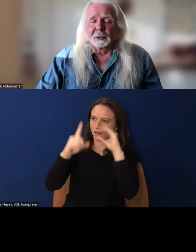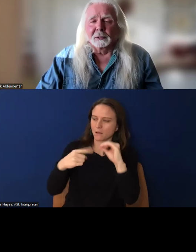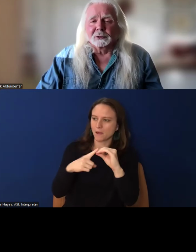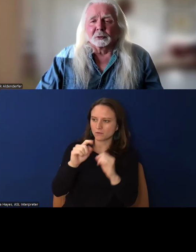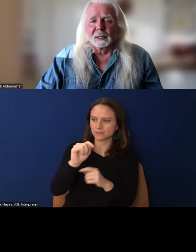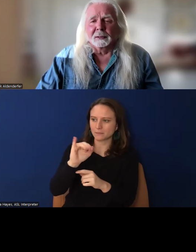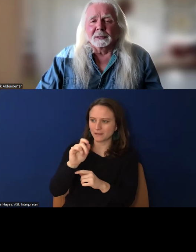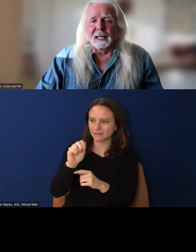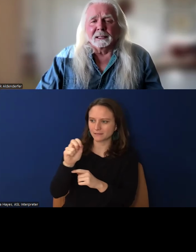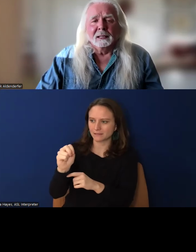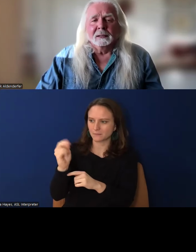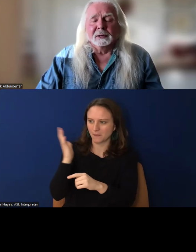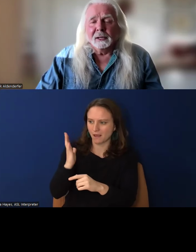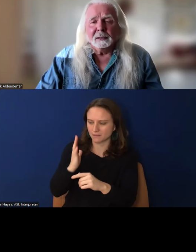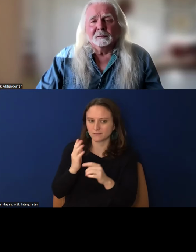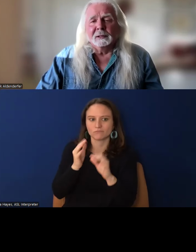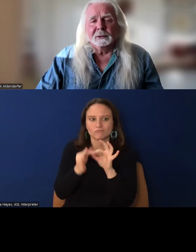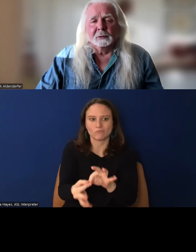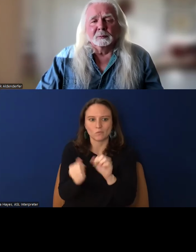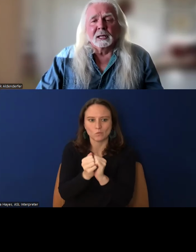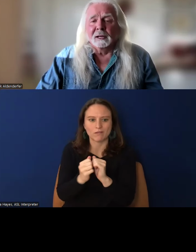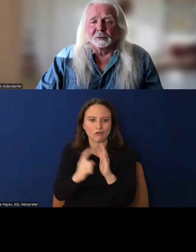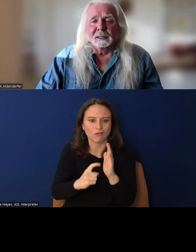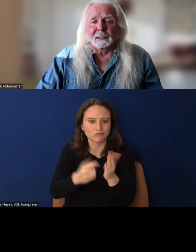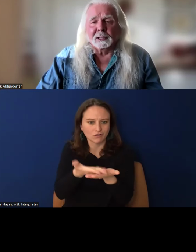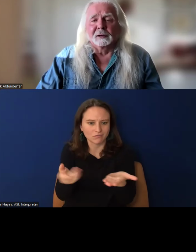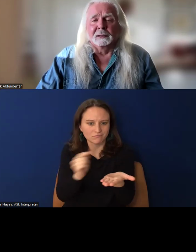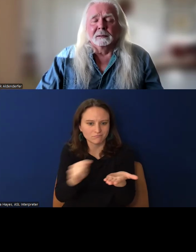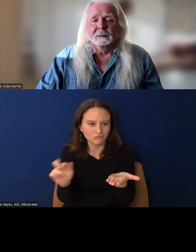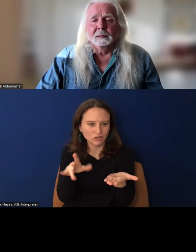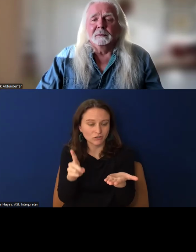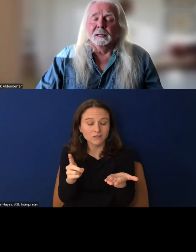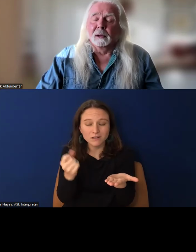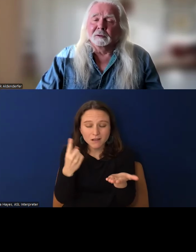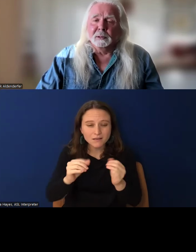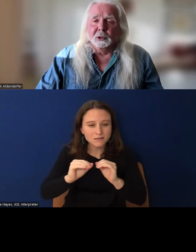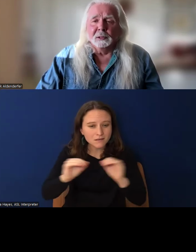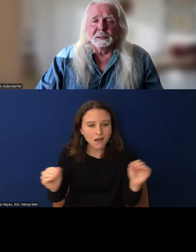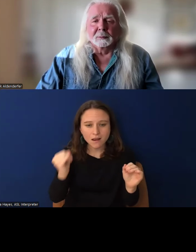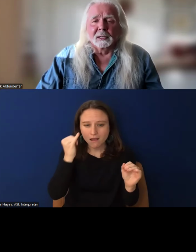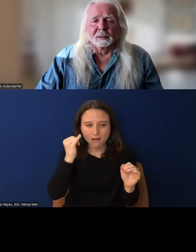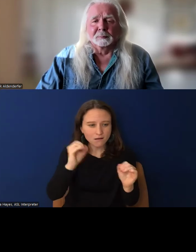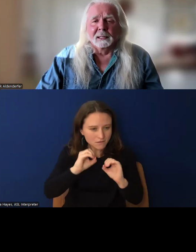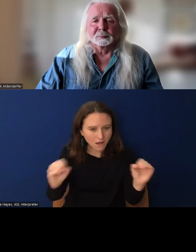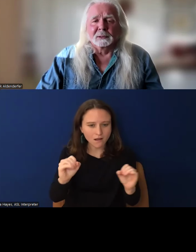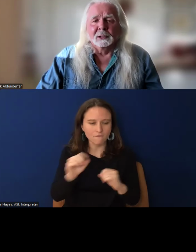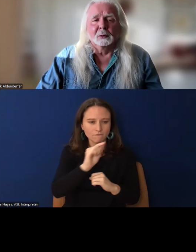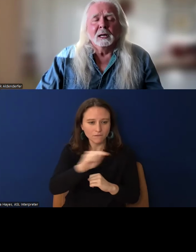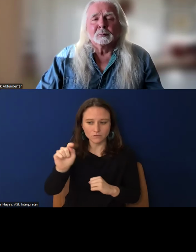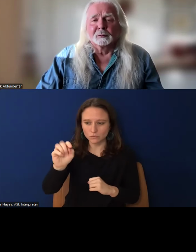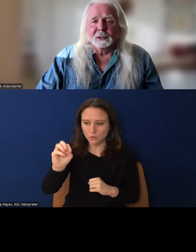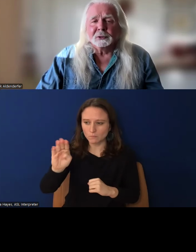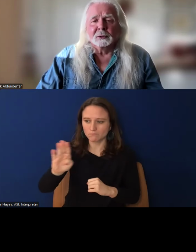of the archaeological record is that none of these tombs have ever been excavated. They might have been looted sometime in the past, but